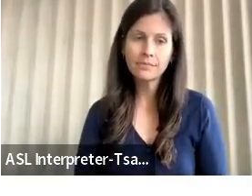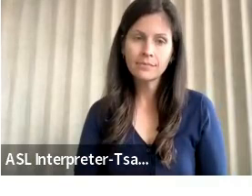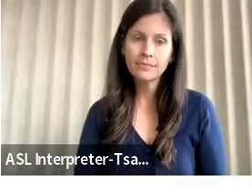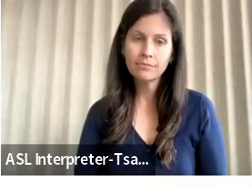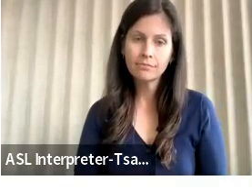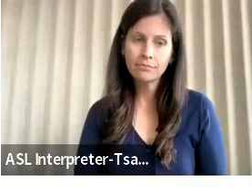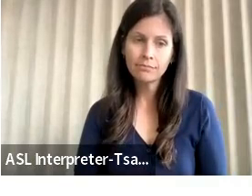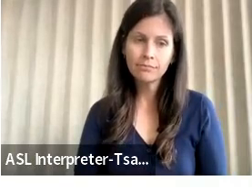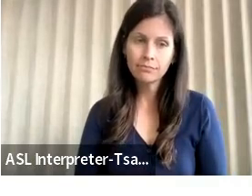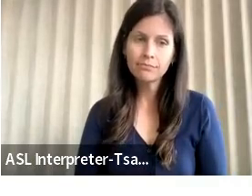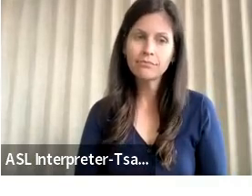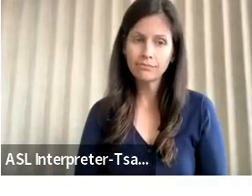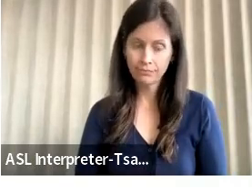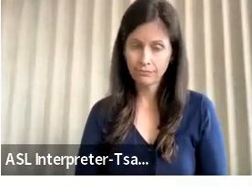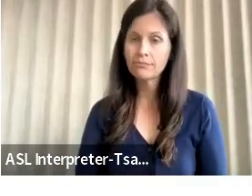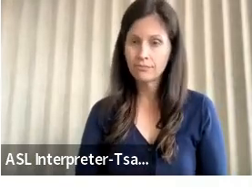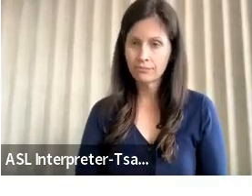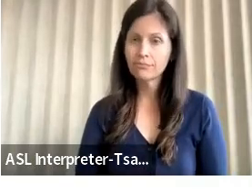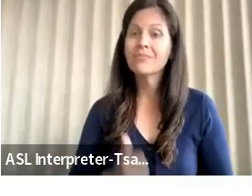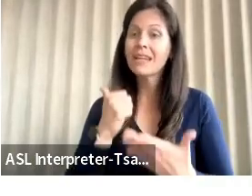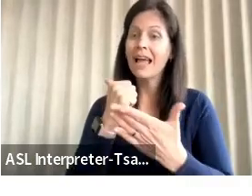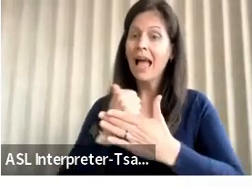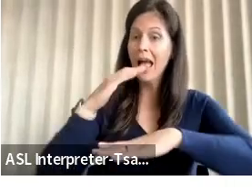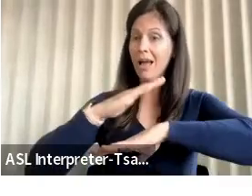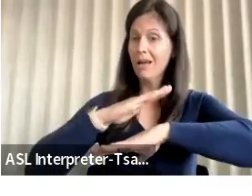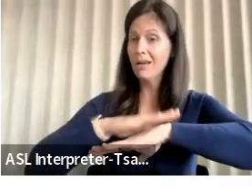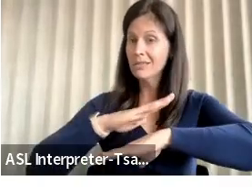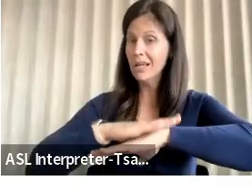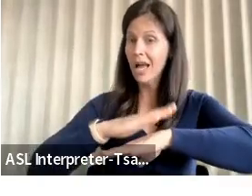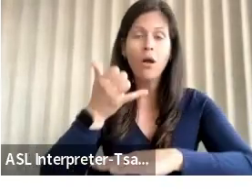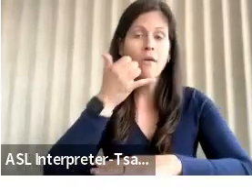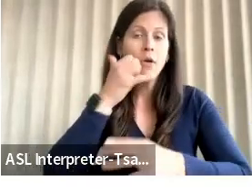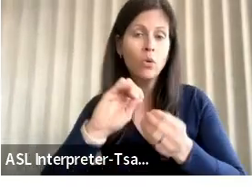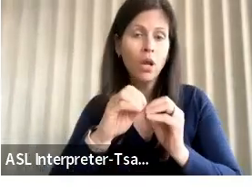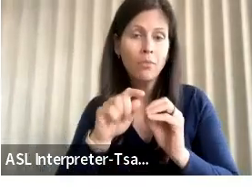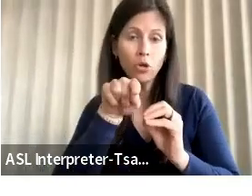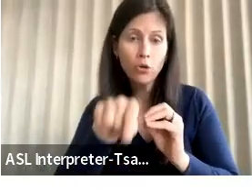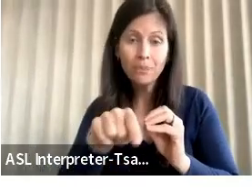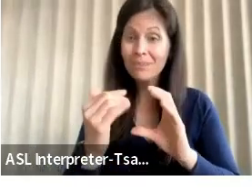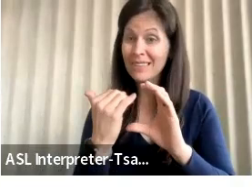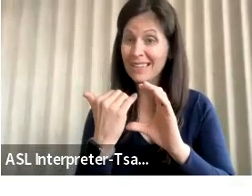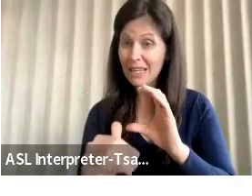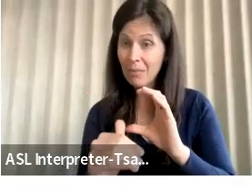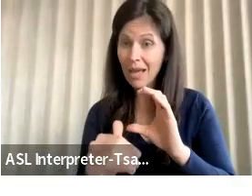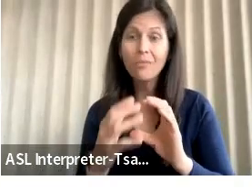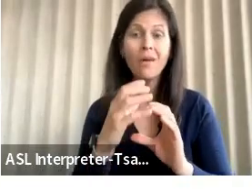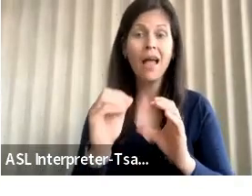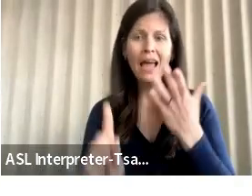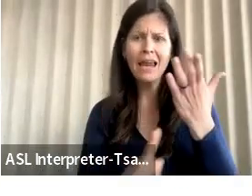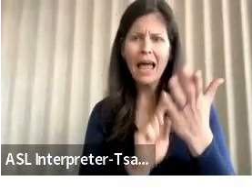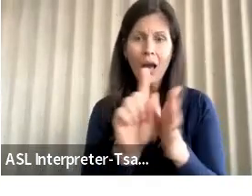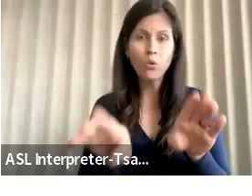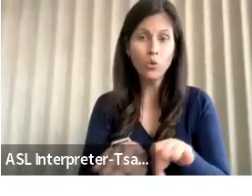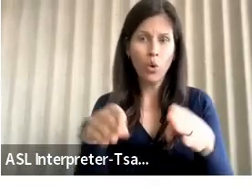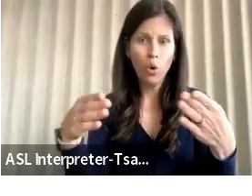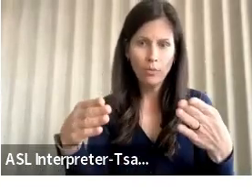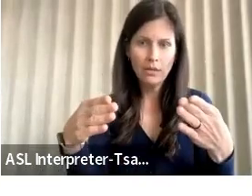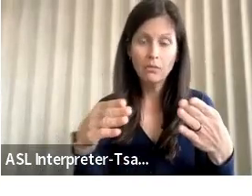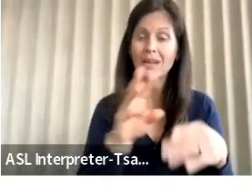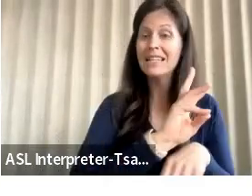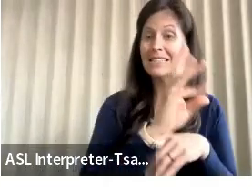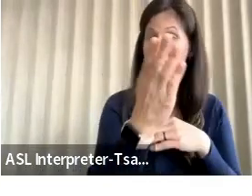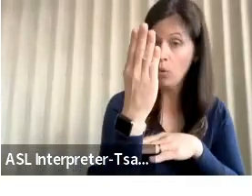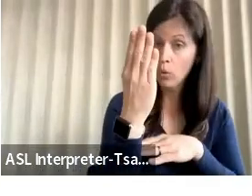Take note of the help desk's phone, email, and hours of operations, which are from 6